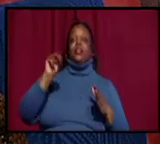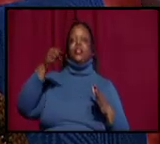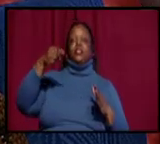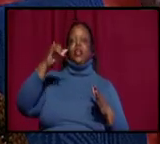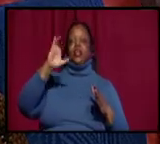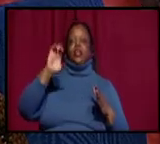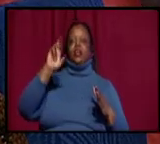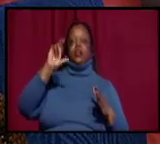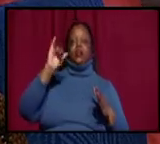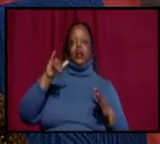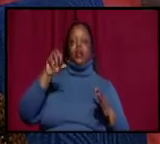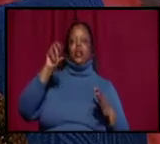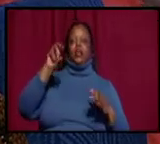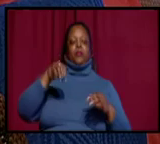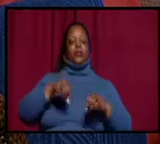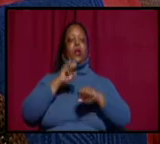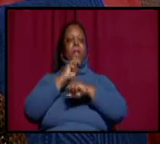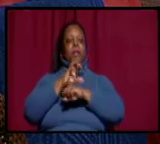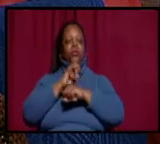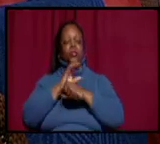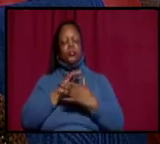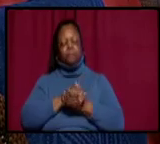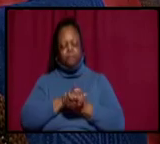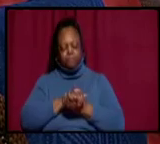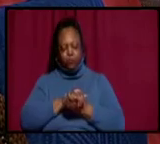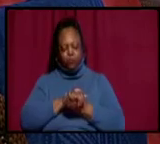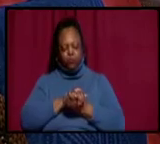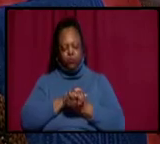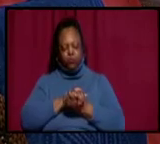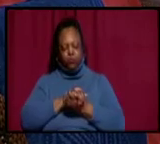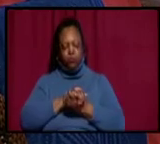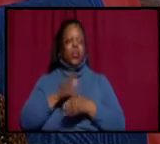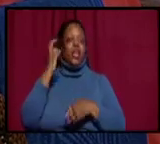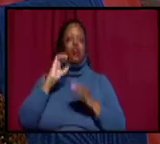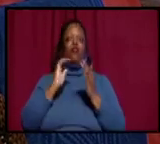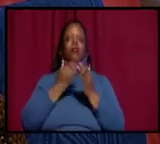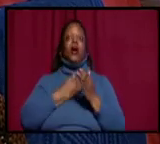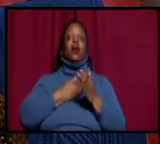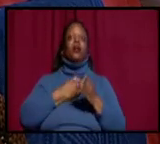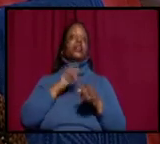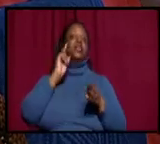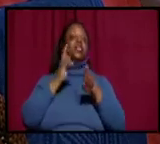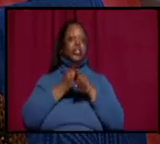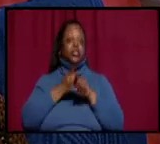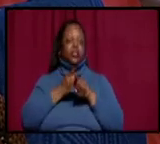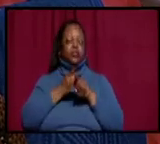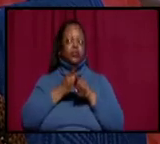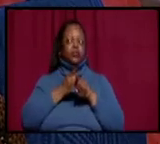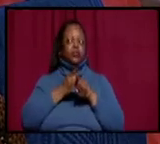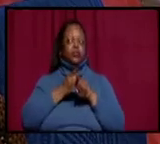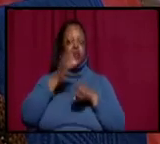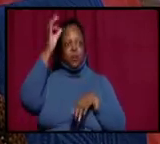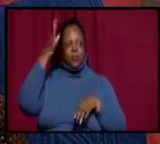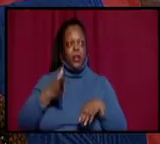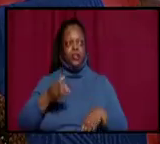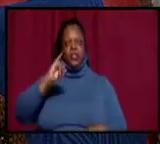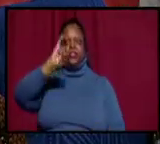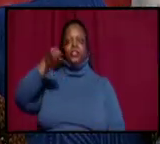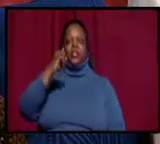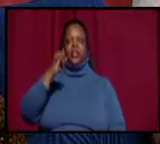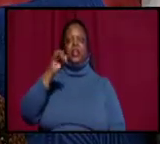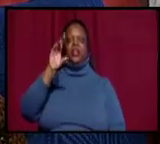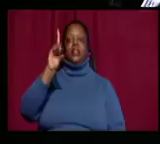I would like to introduce and let you hear from our second sister. Amen. Pastor J. Denise